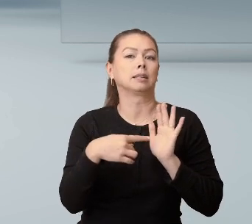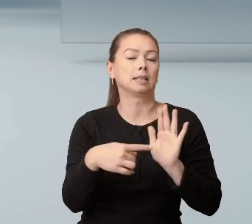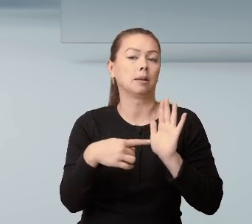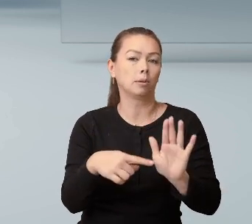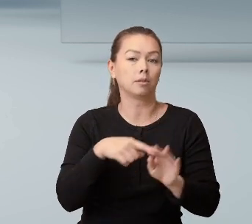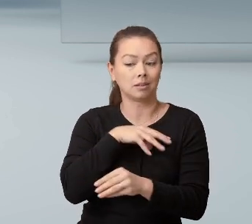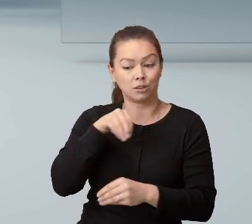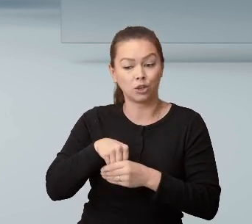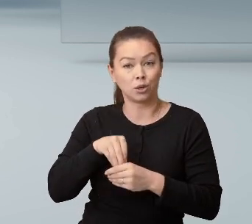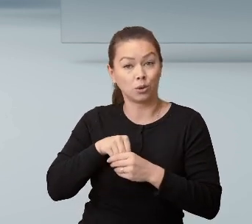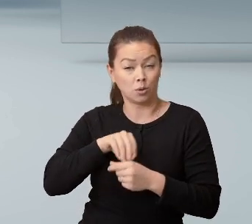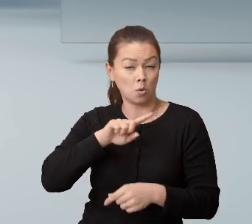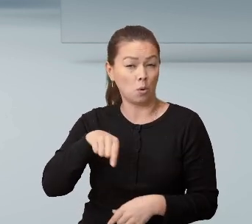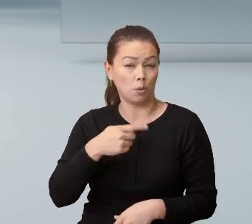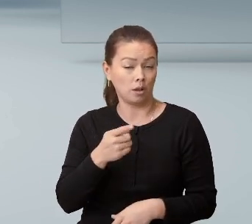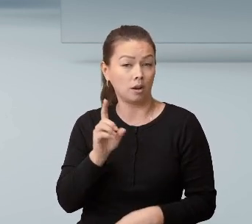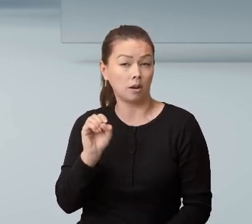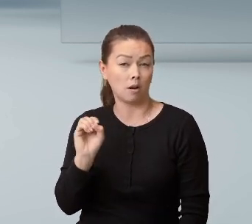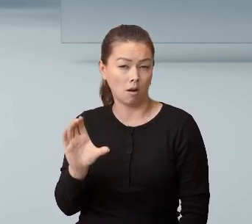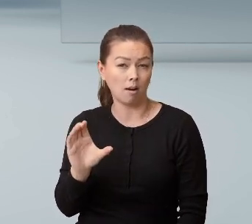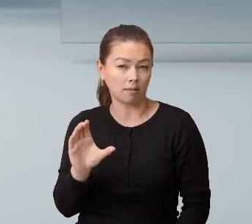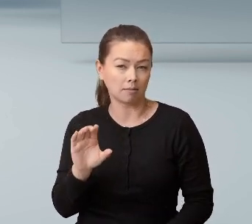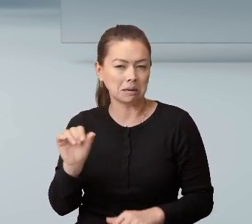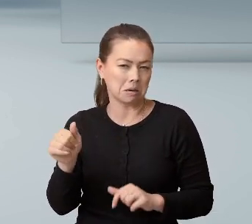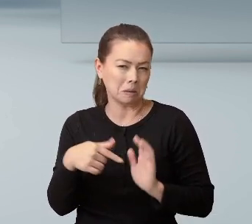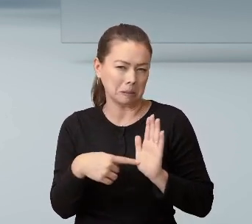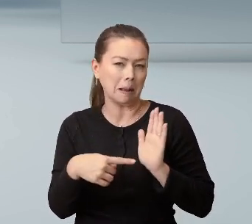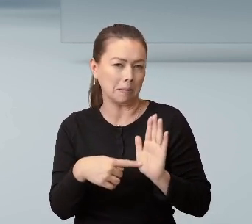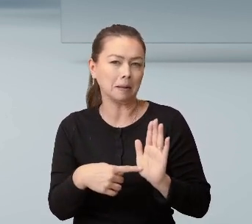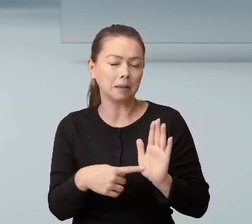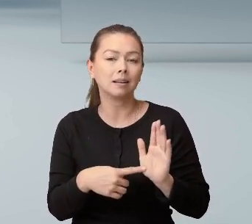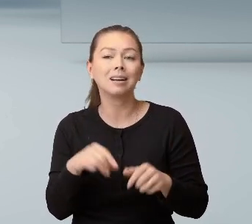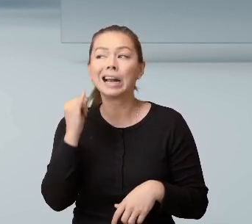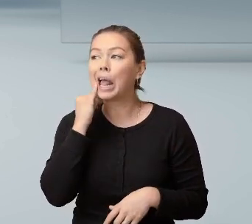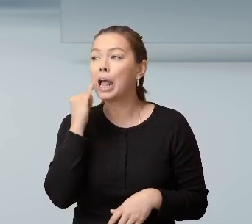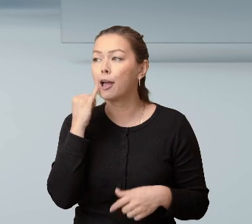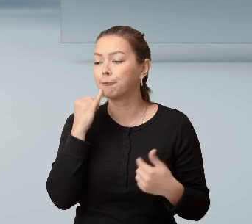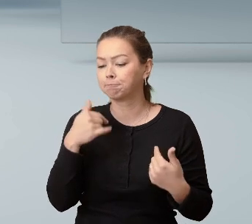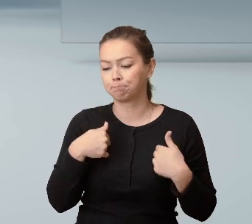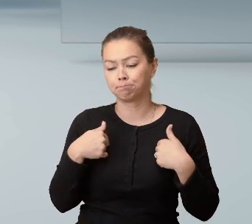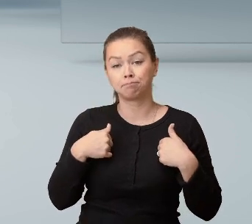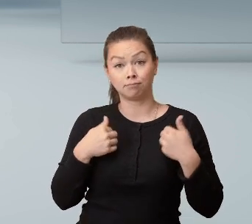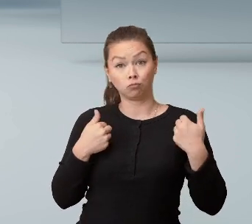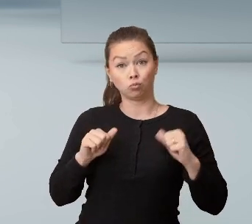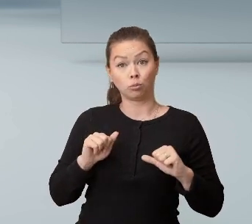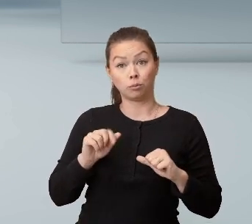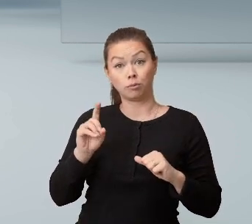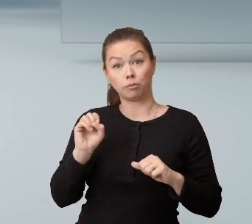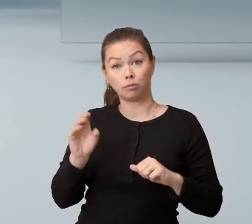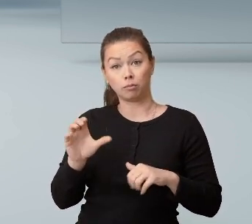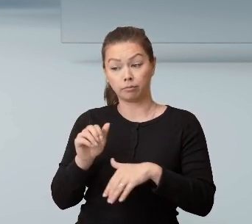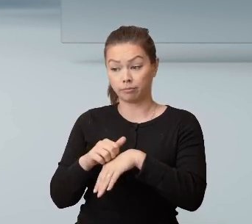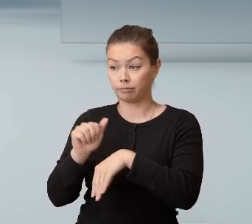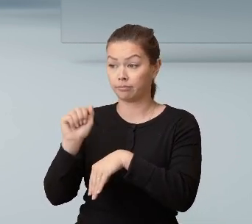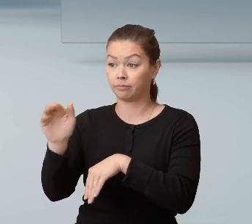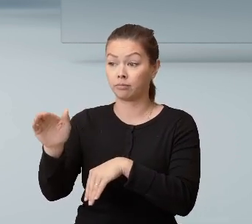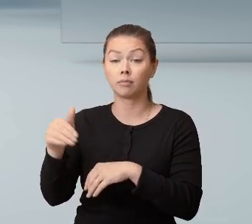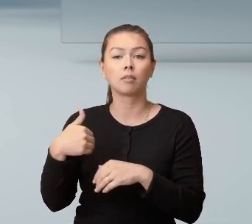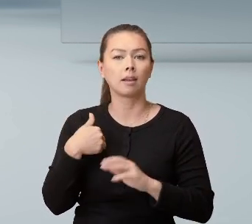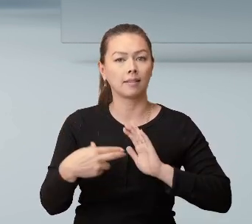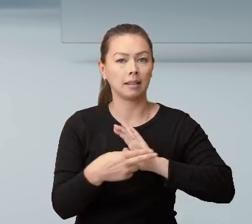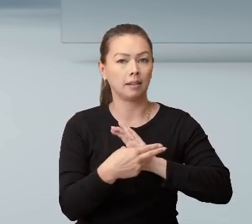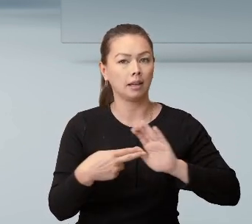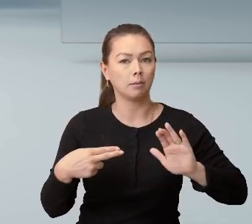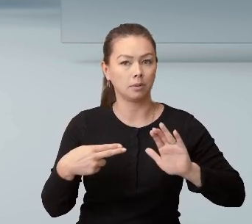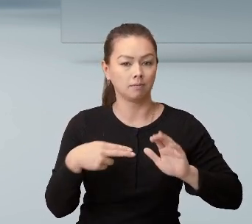Let's take our internal-only type documents. Let's say I try and share a document with an